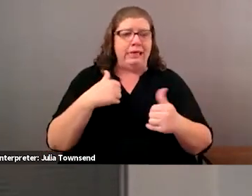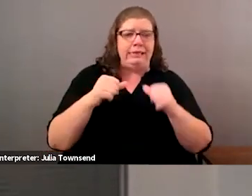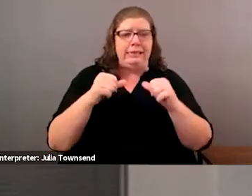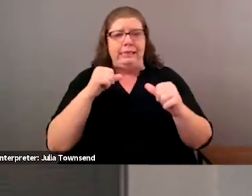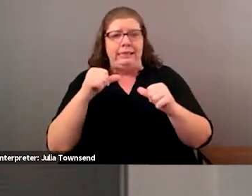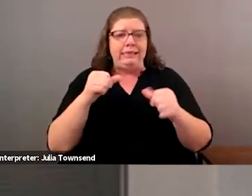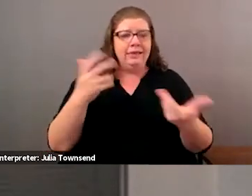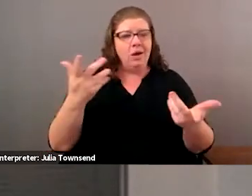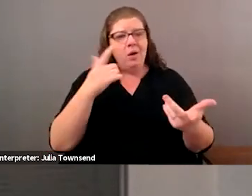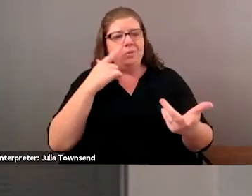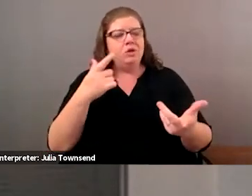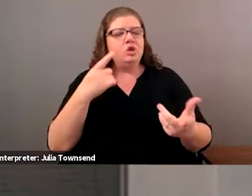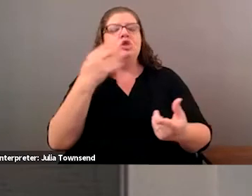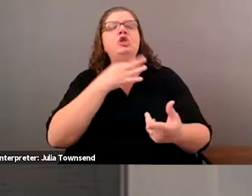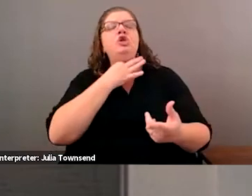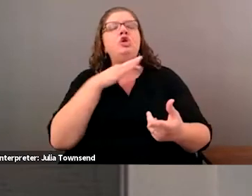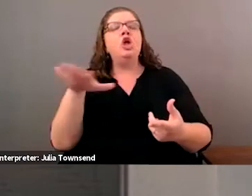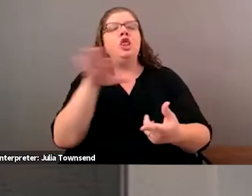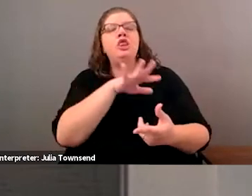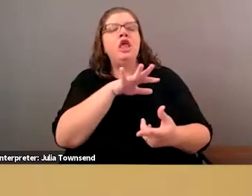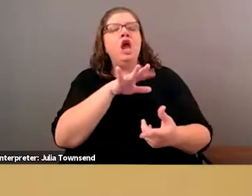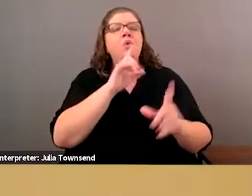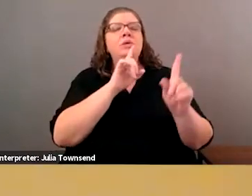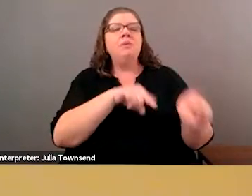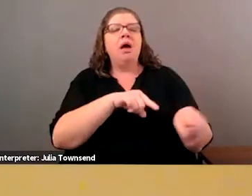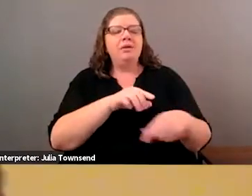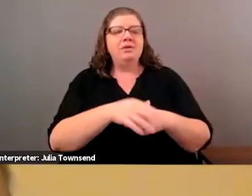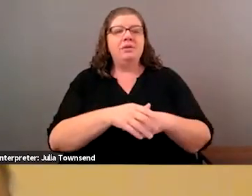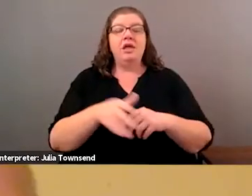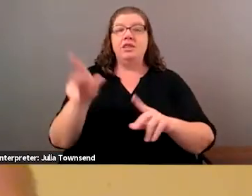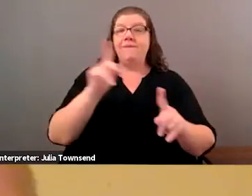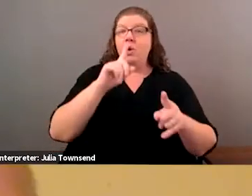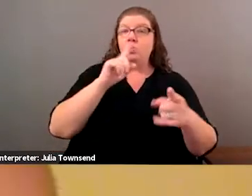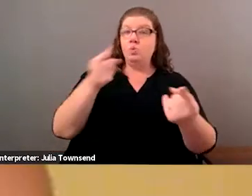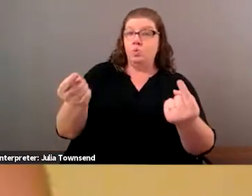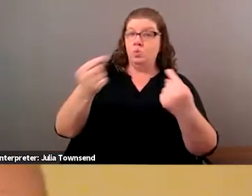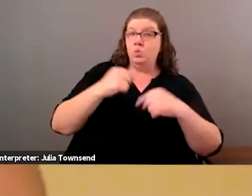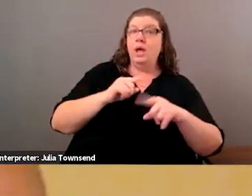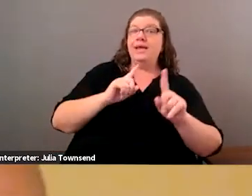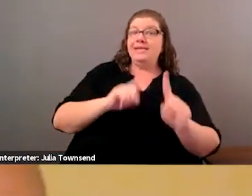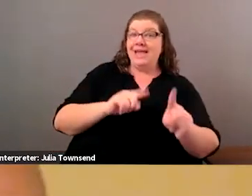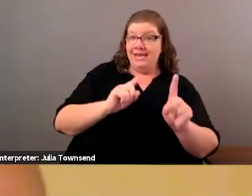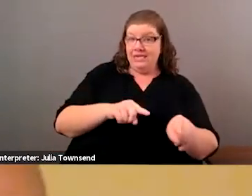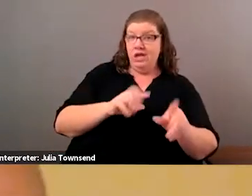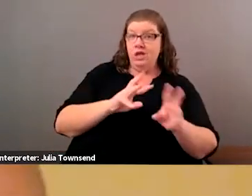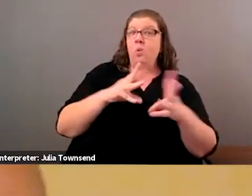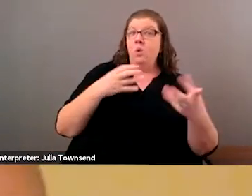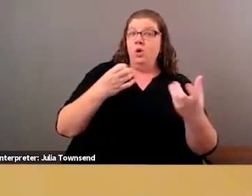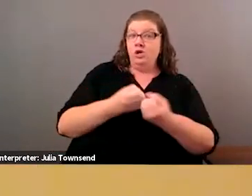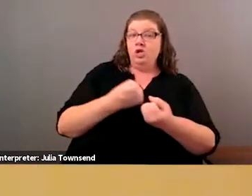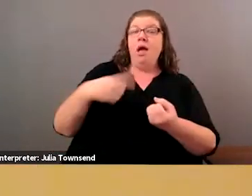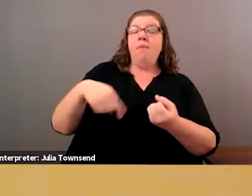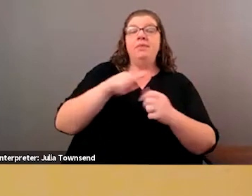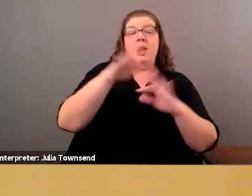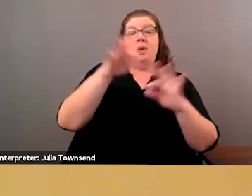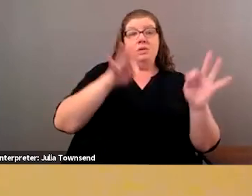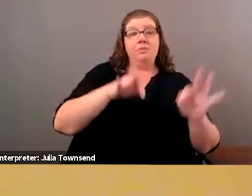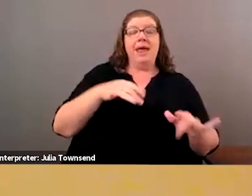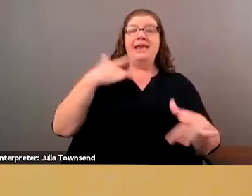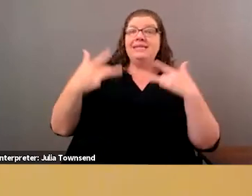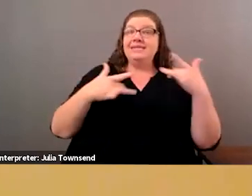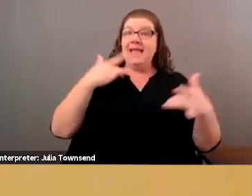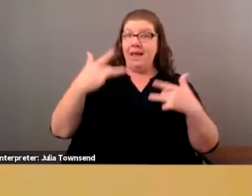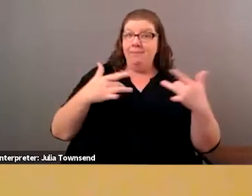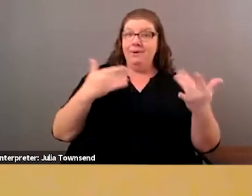what the temperature is. From the folks that attended, they were describing an excitement for